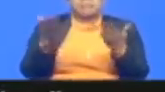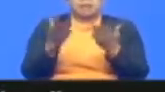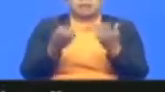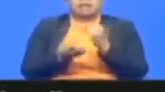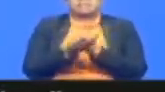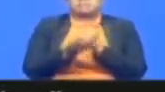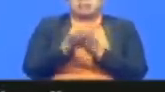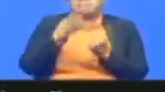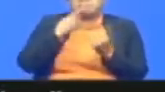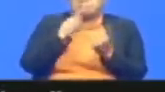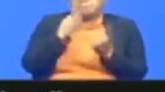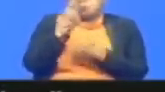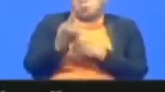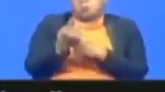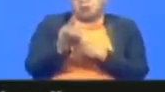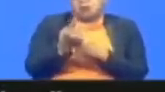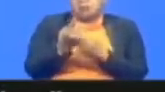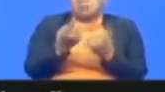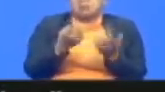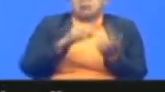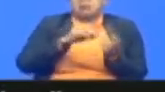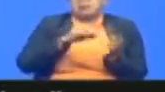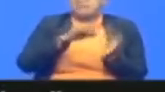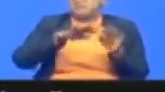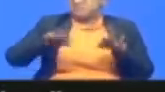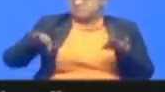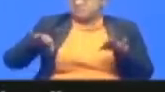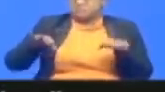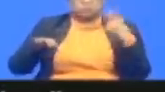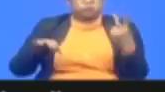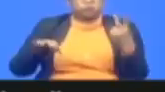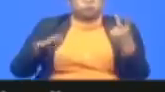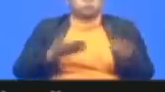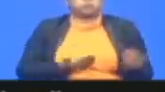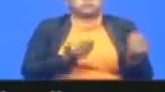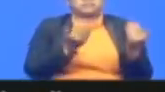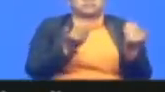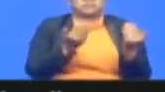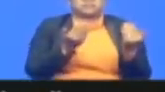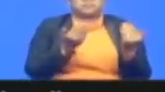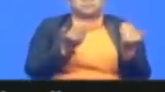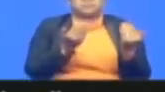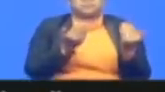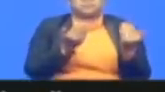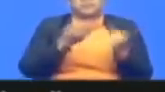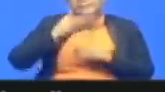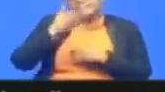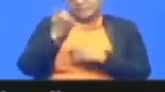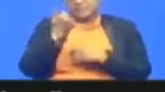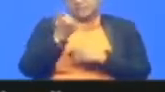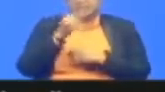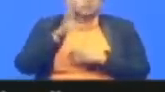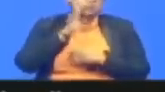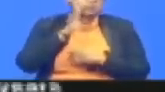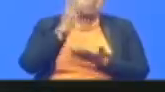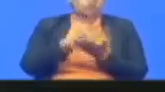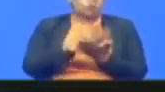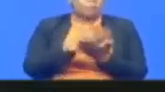mmoja wetu hapa hivi tena ni wakando, wawili ndio twins. But they wache kueneza rumors za uongo.